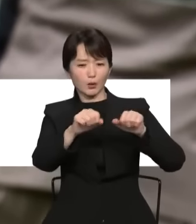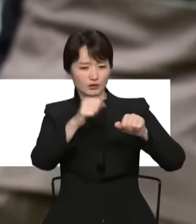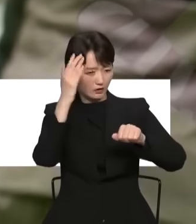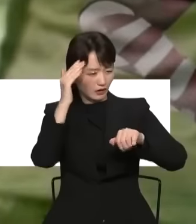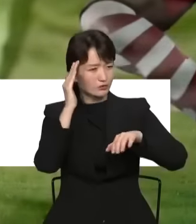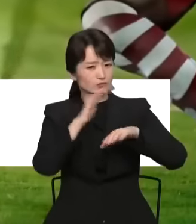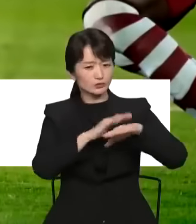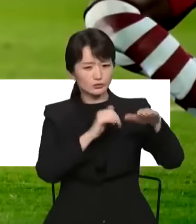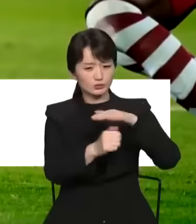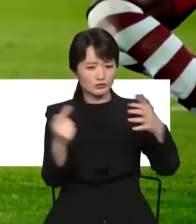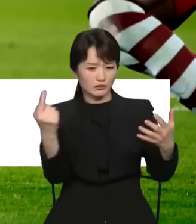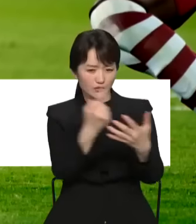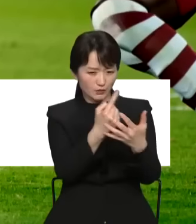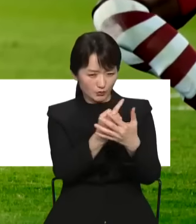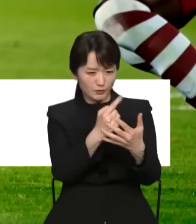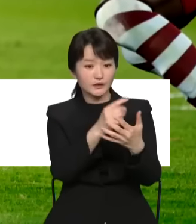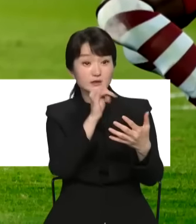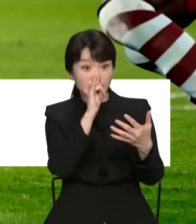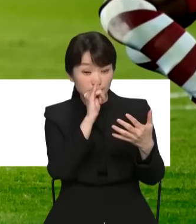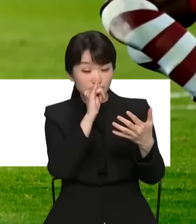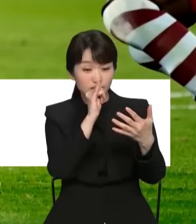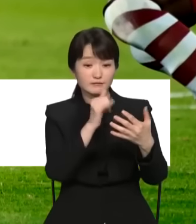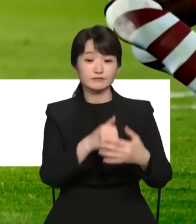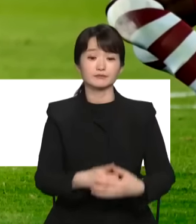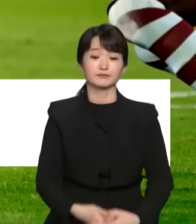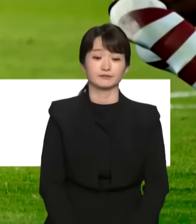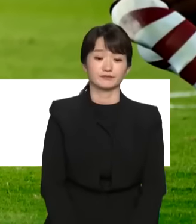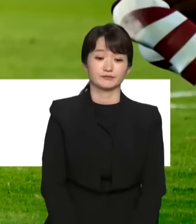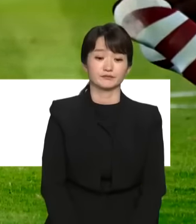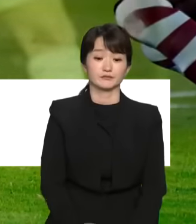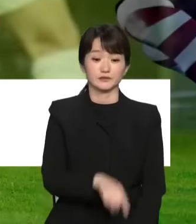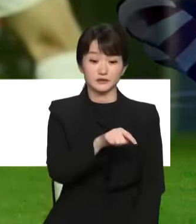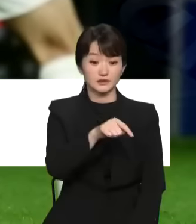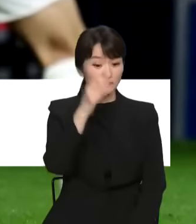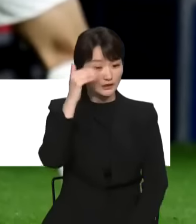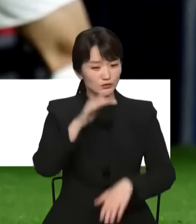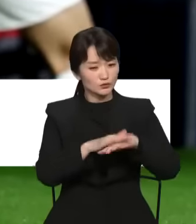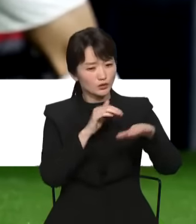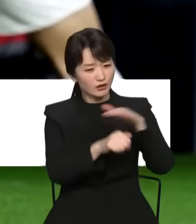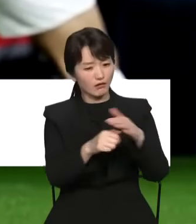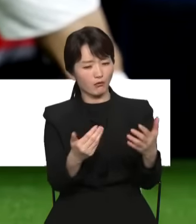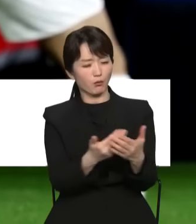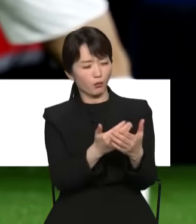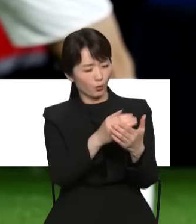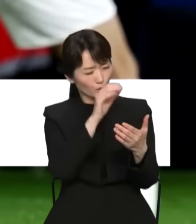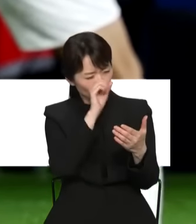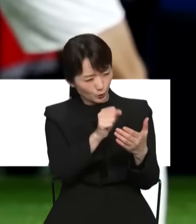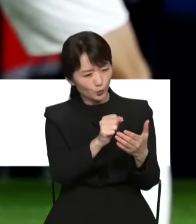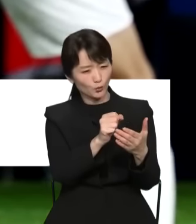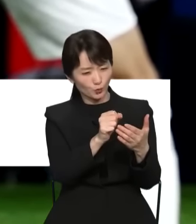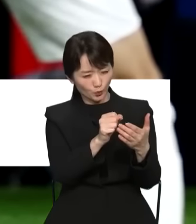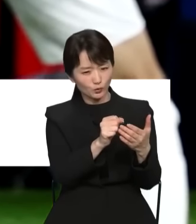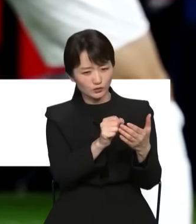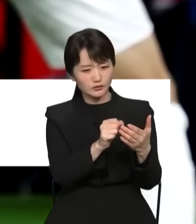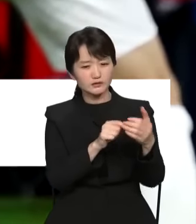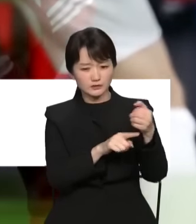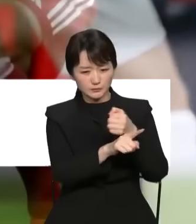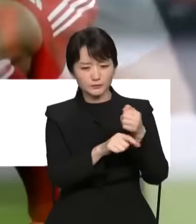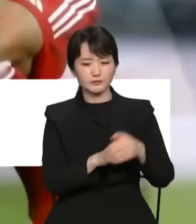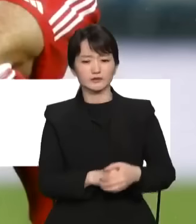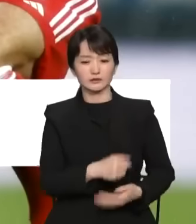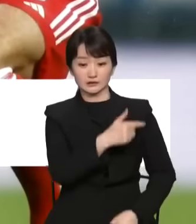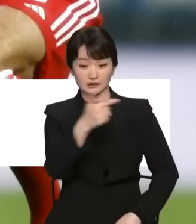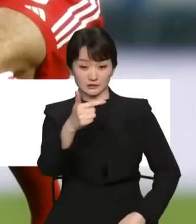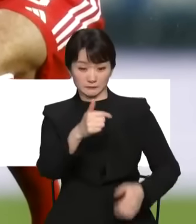now Korean players playing, and I think that's a good signal of how Korean football has developed